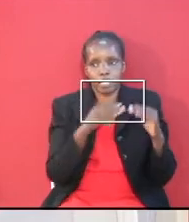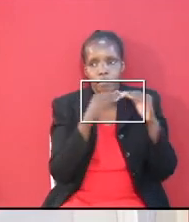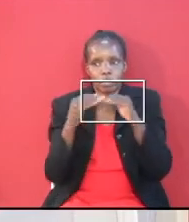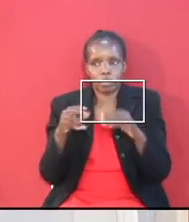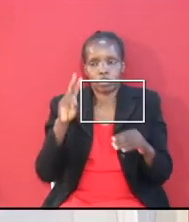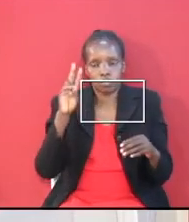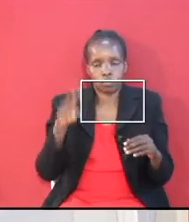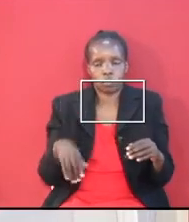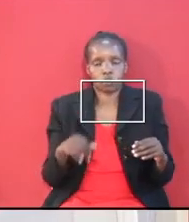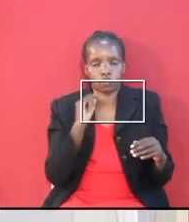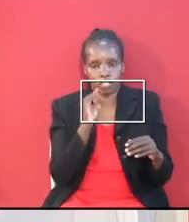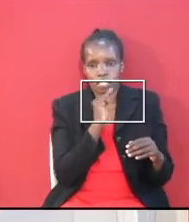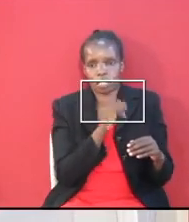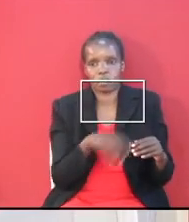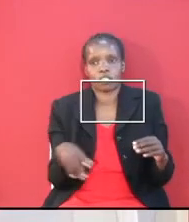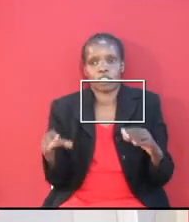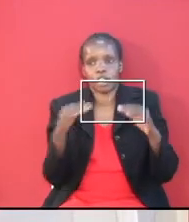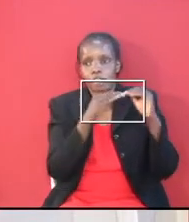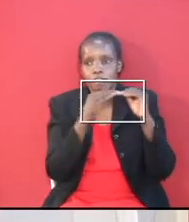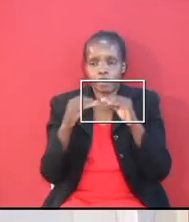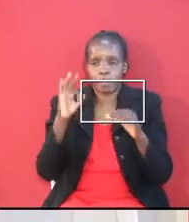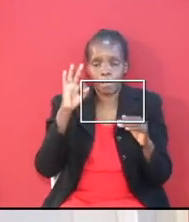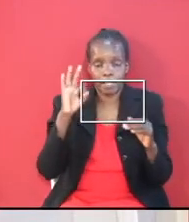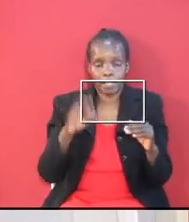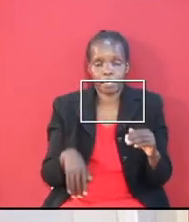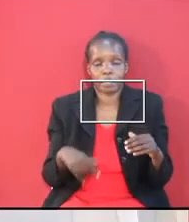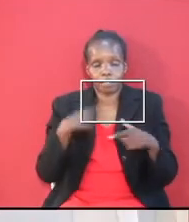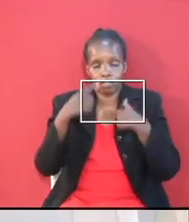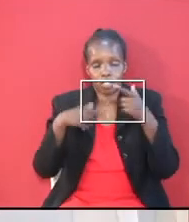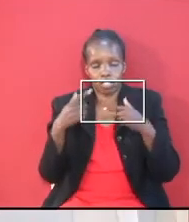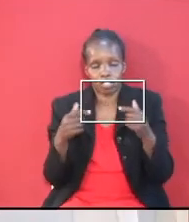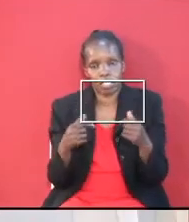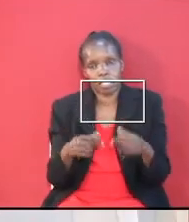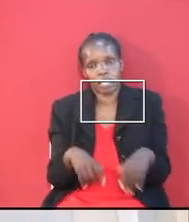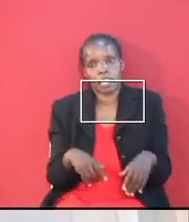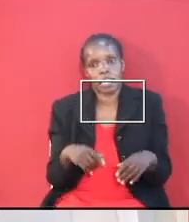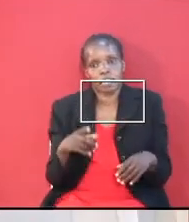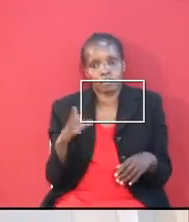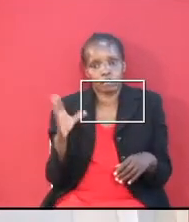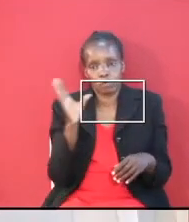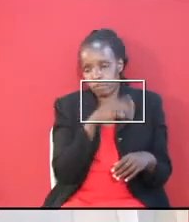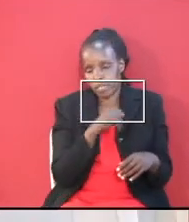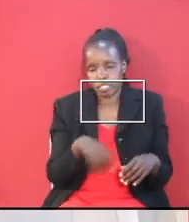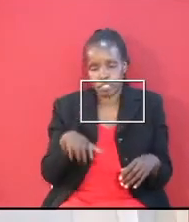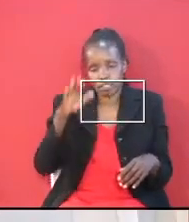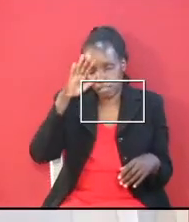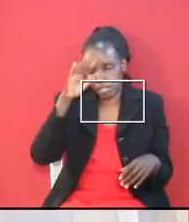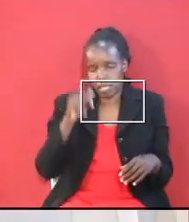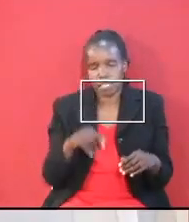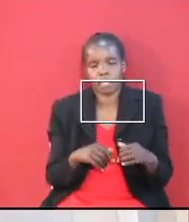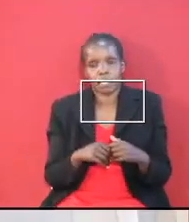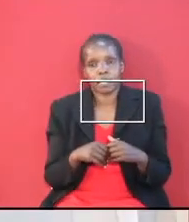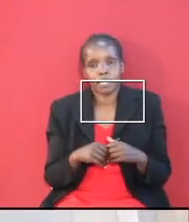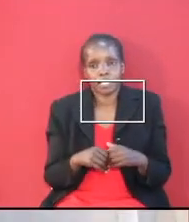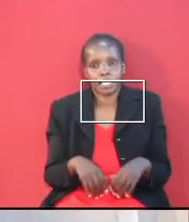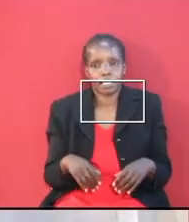conditioning level. Level number three, carrying on level. If you don't carry on, you do what? You compromise. If you compromise,